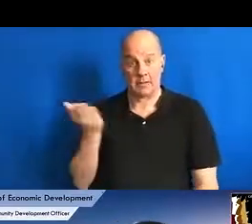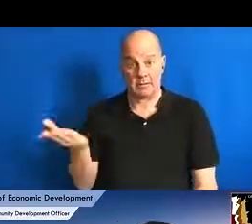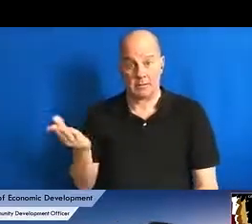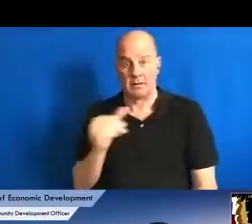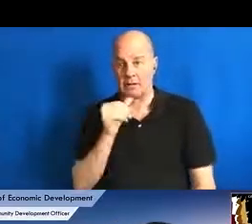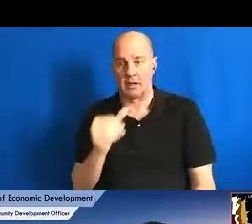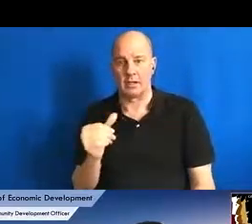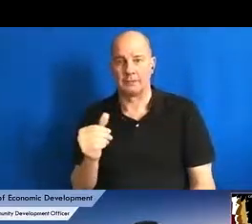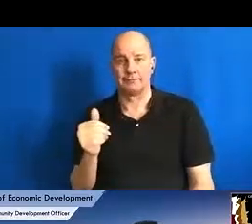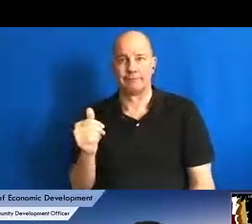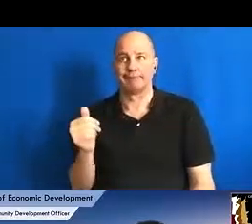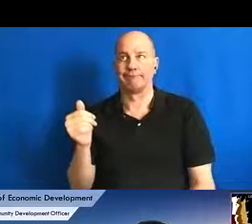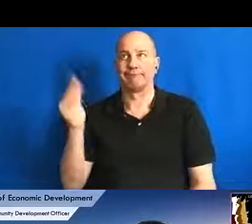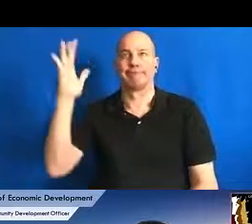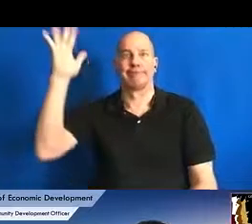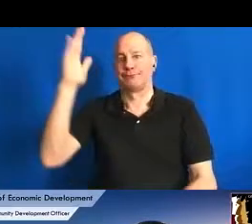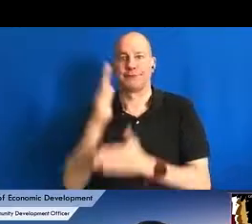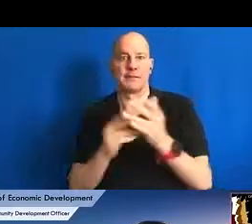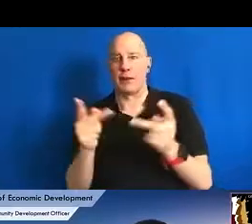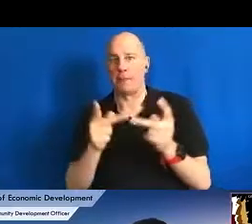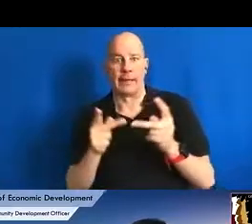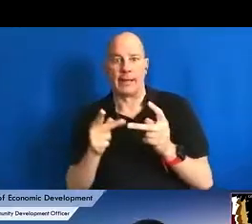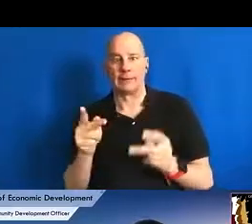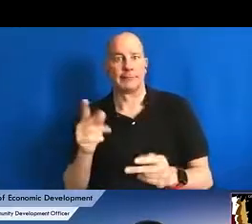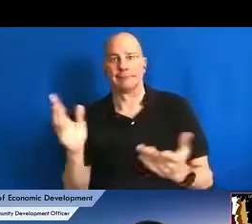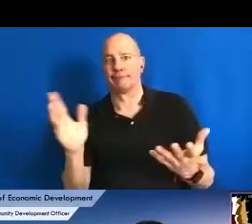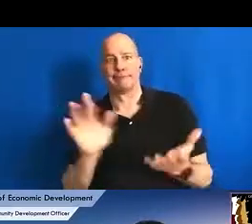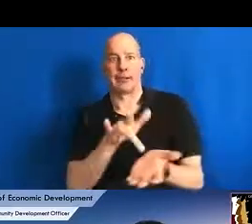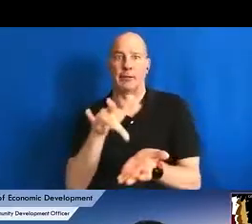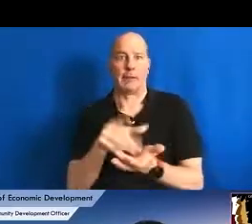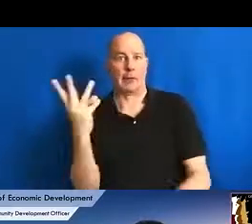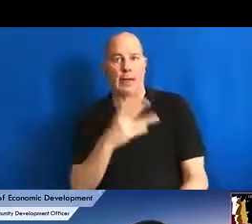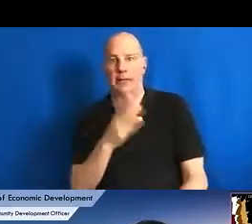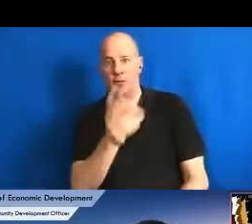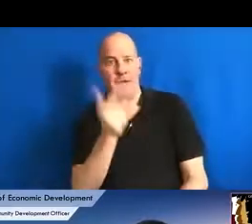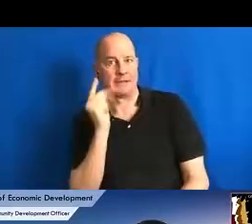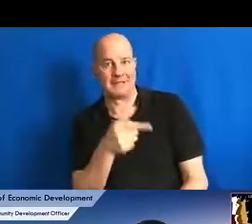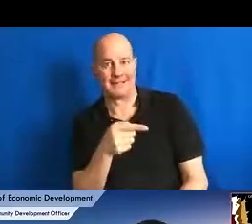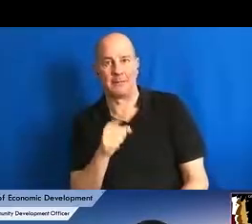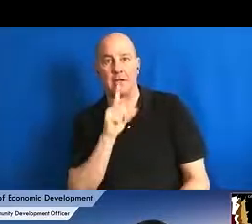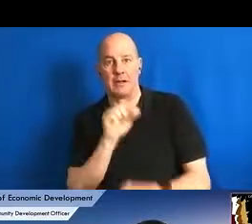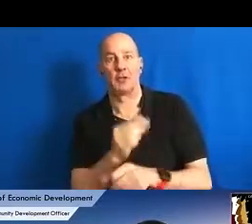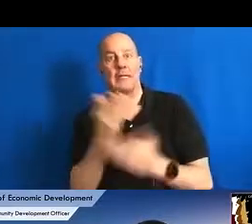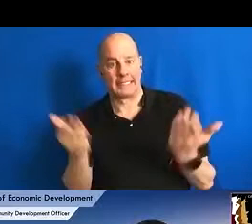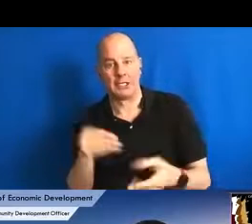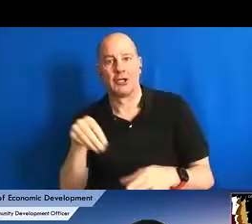some far off place in the Midwest, and you have to try and hunt them down through a phone call or email.